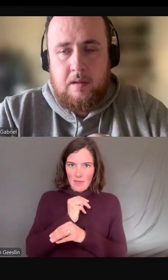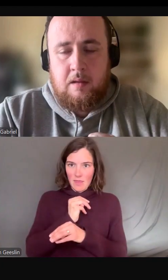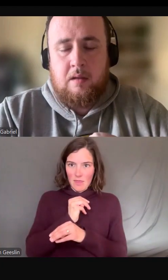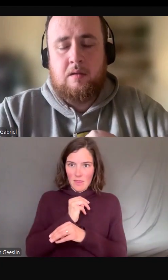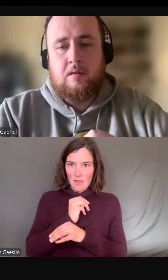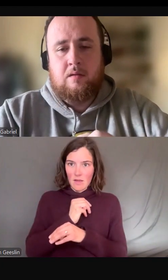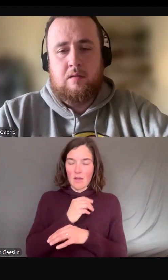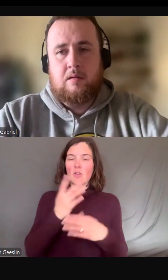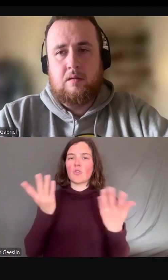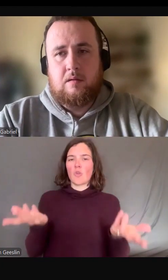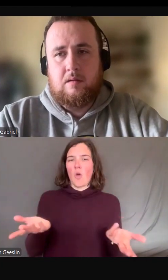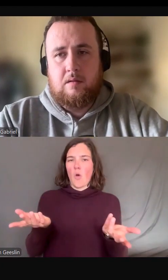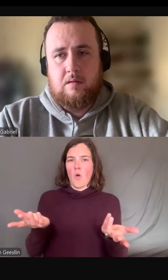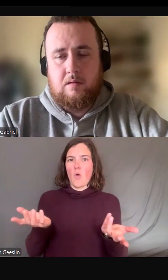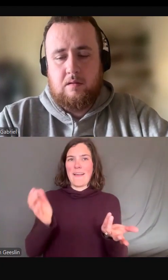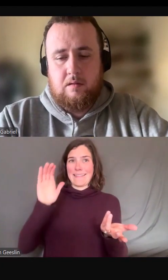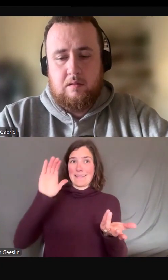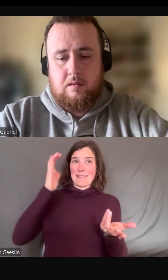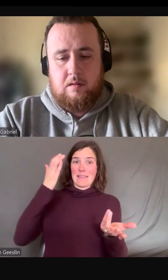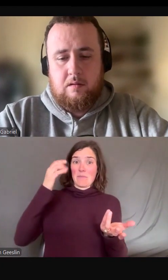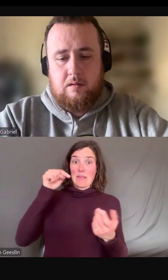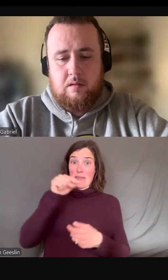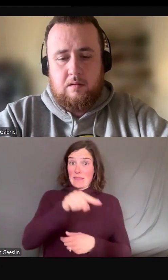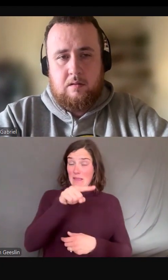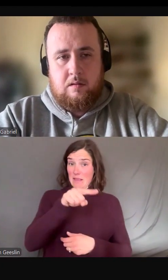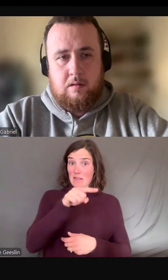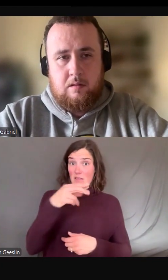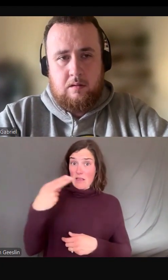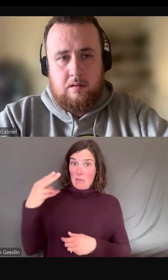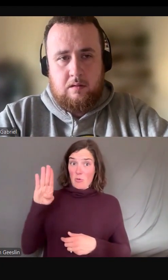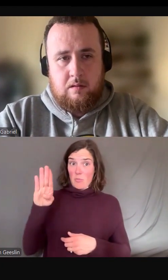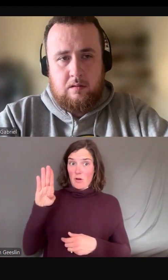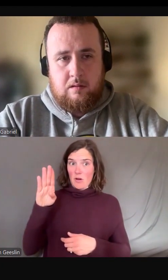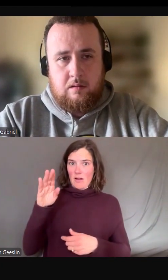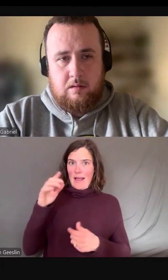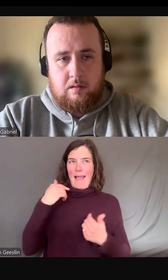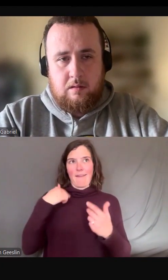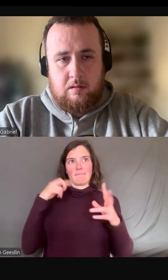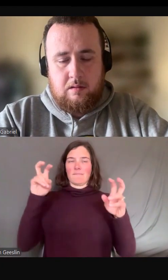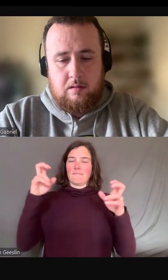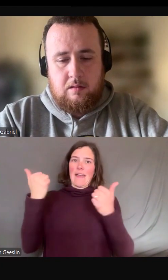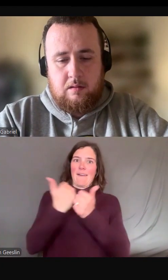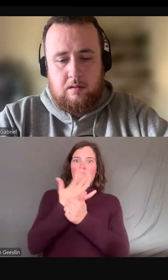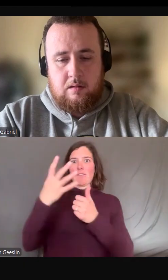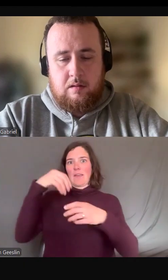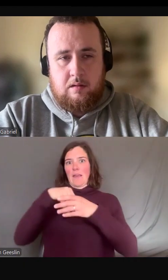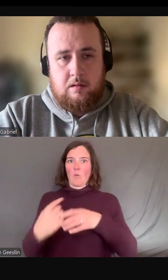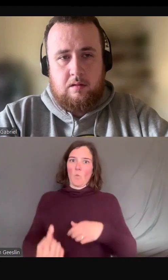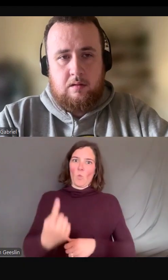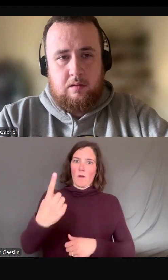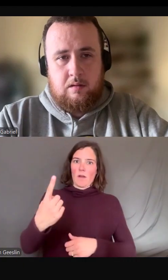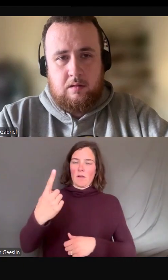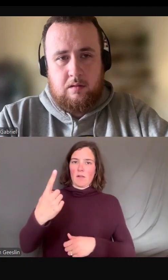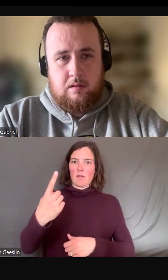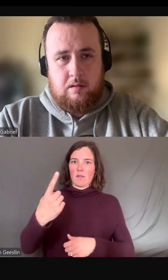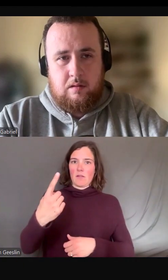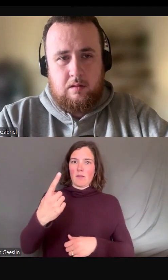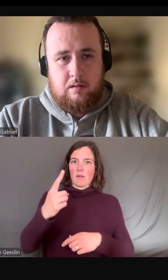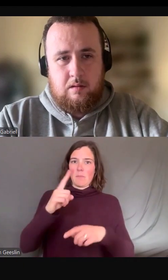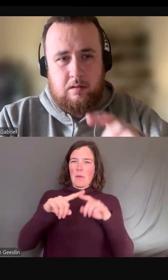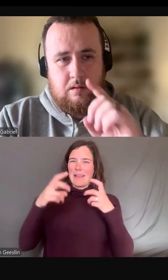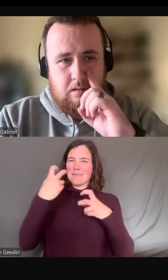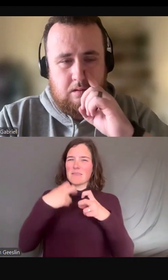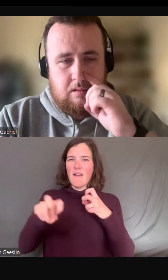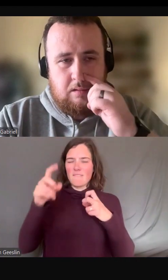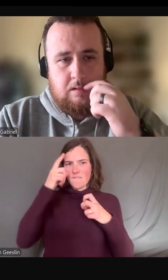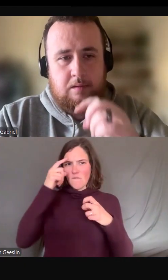So it seems like this might be something that's kind of an all-in-one. It's very difficult for me to go from,